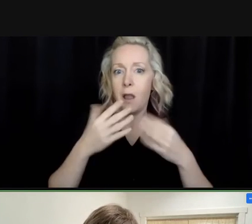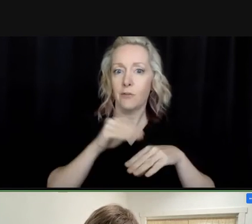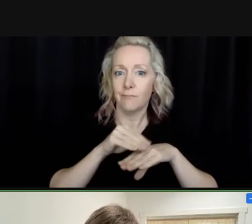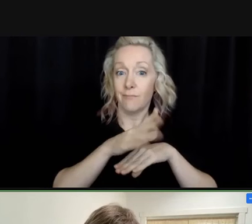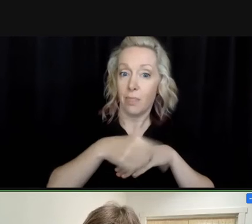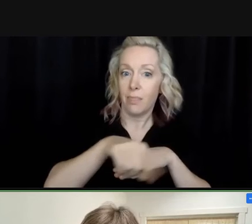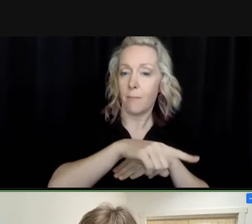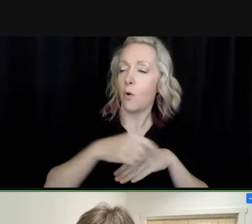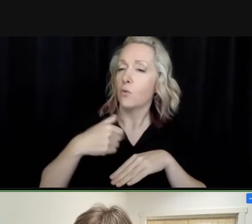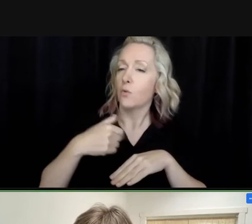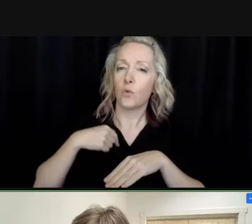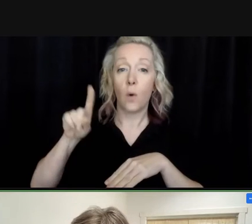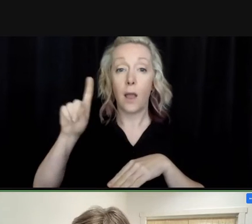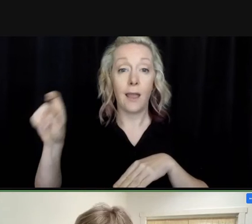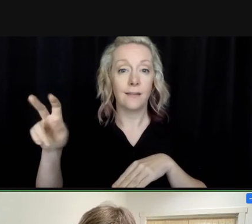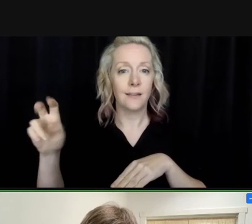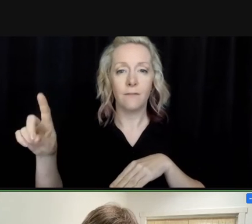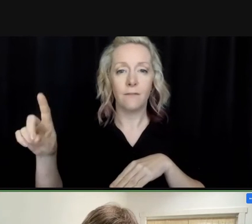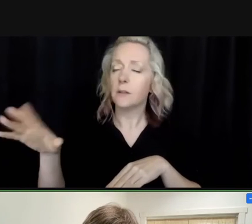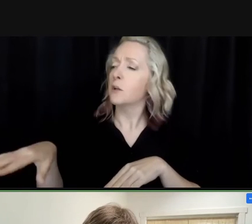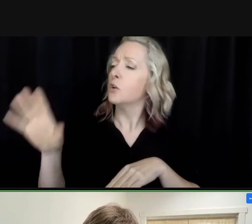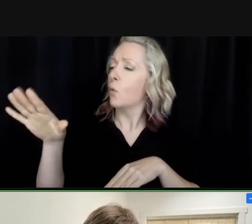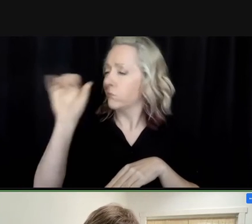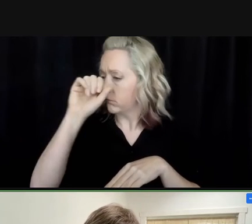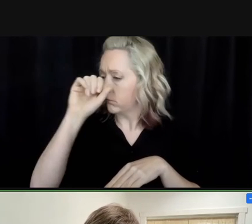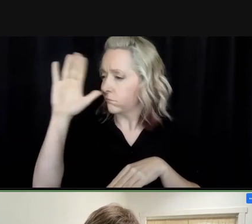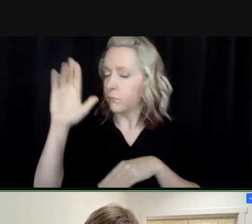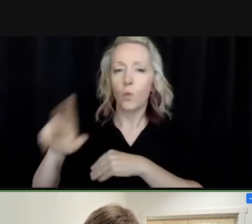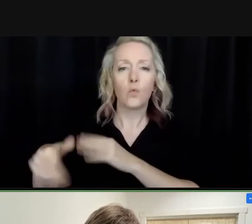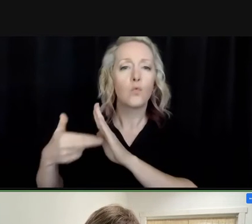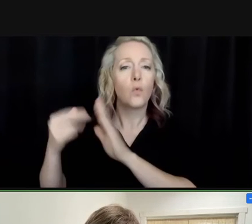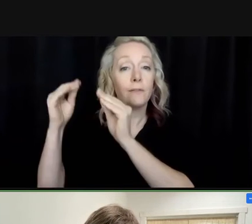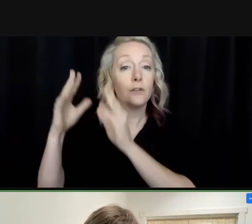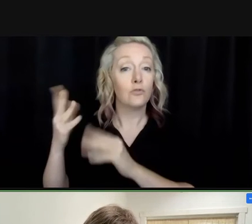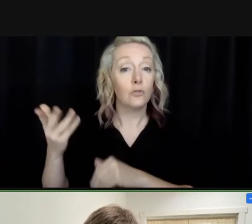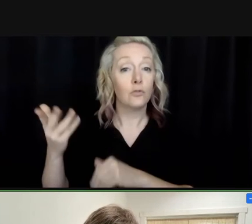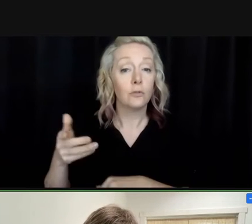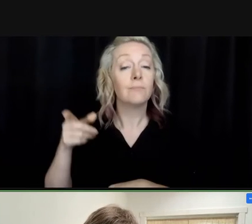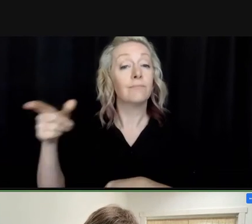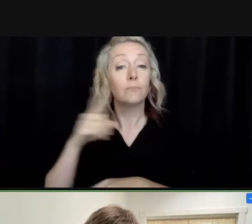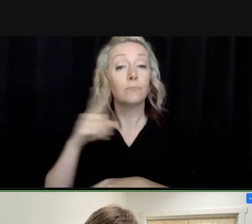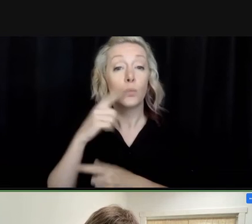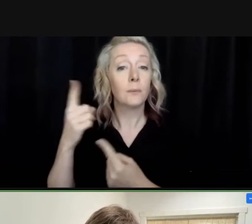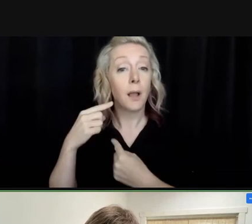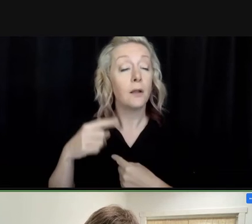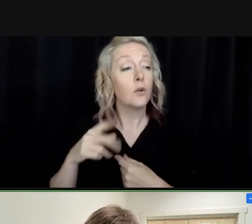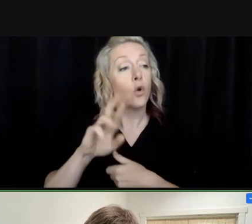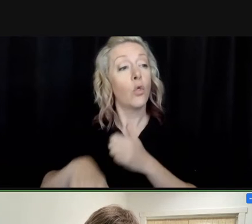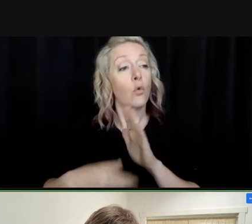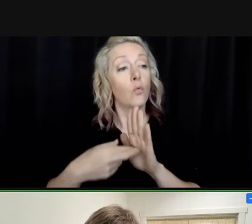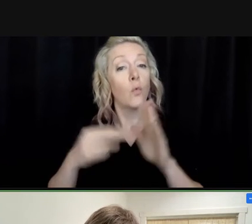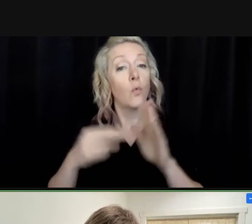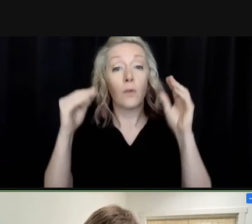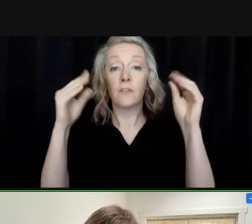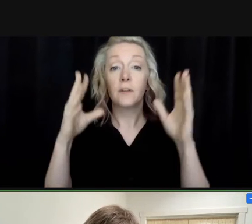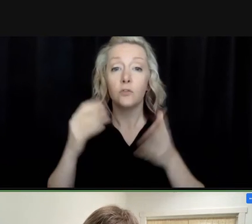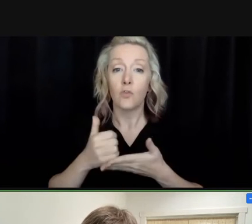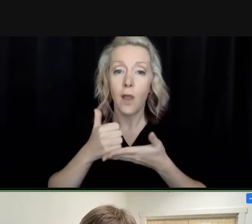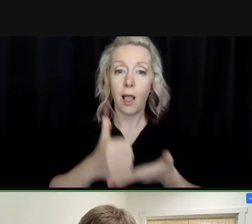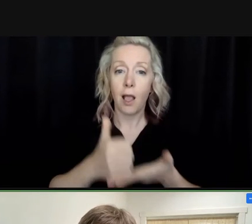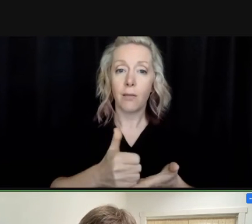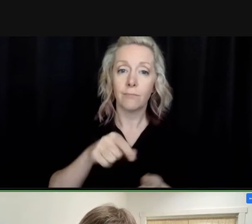about what they thought the role of the teacher was. And so before I went over that day to my class, David said, the role of the teacher should be to help the child become